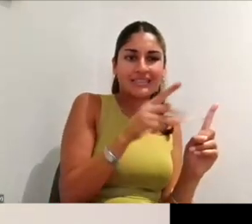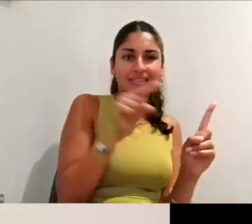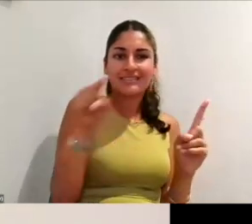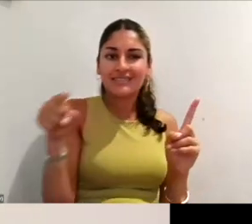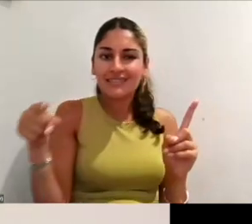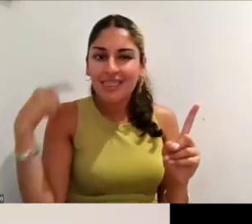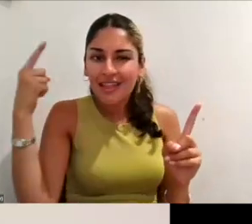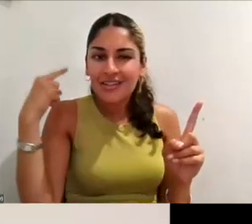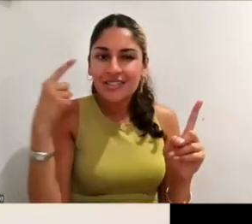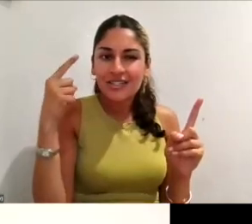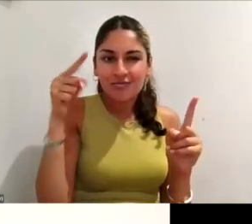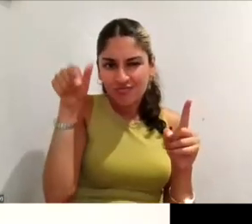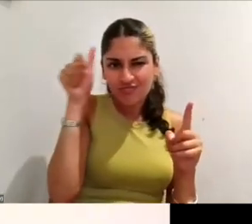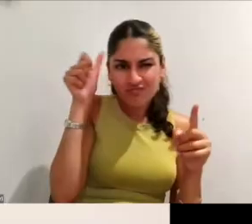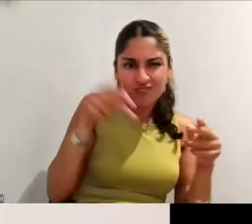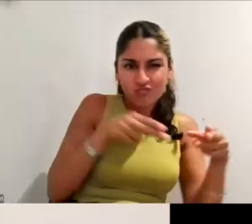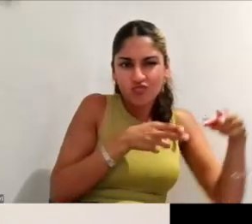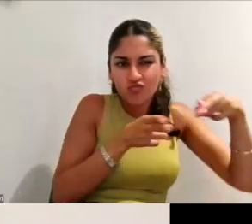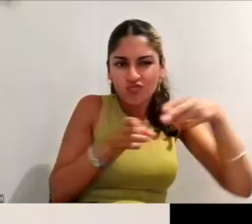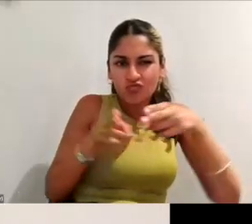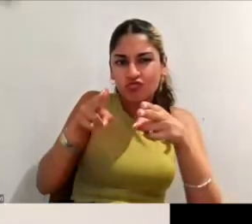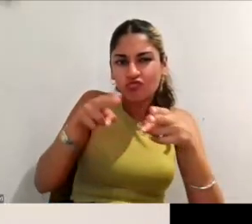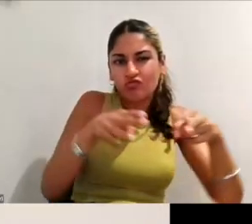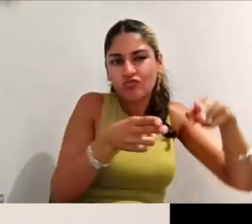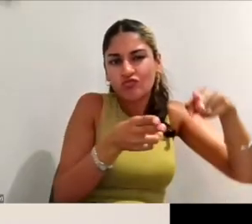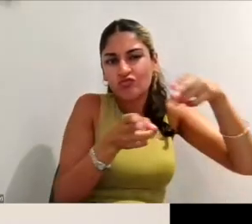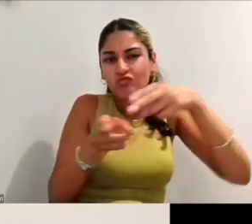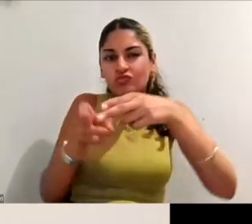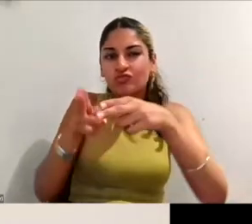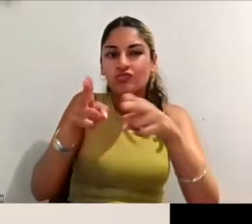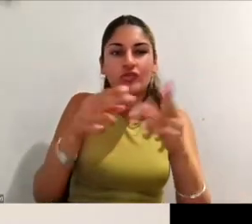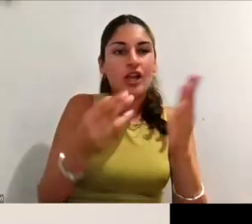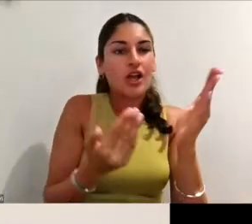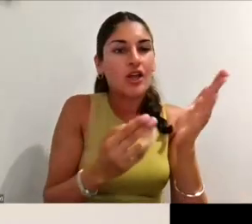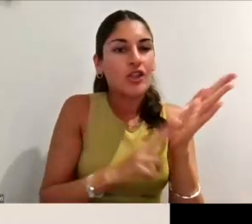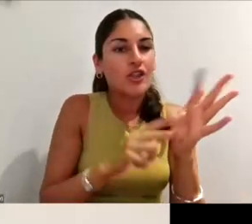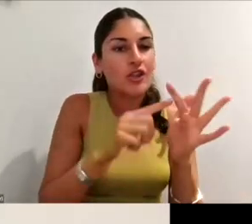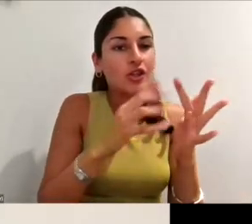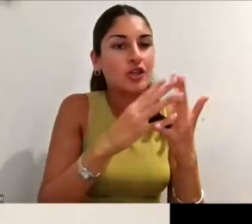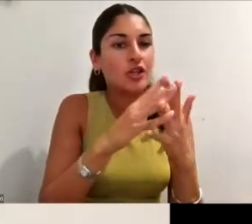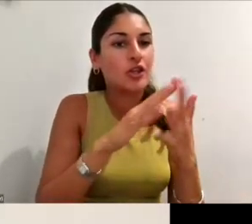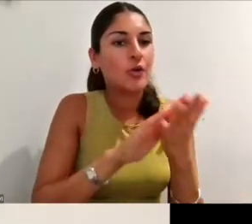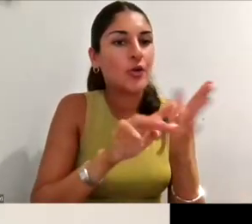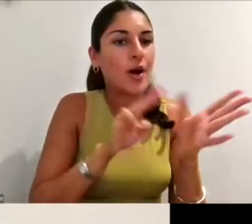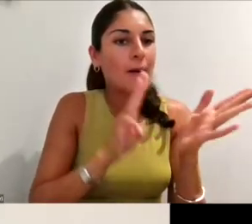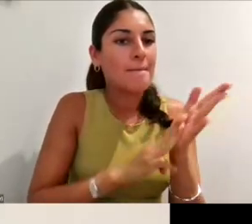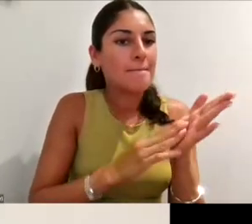No? Well, there's this bit in Newham where you climb the hill, and